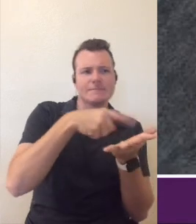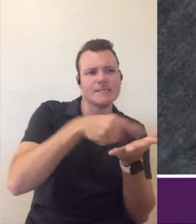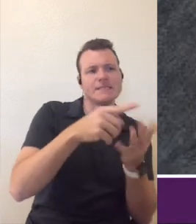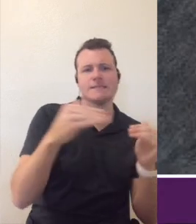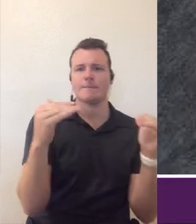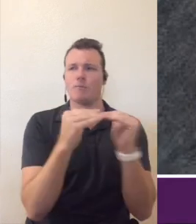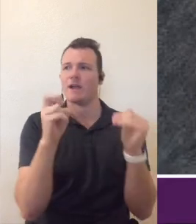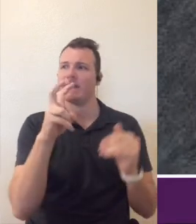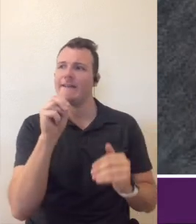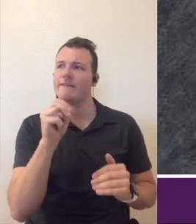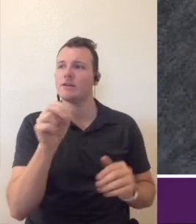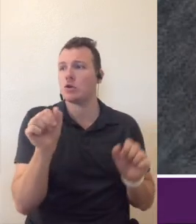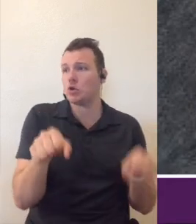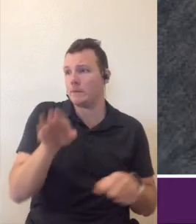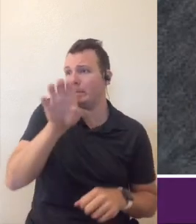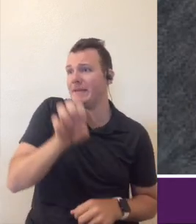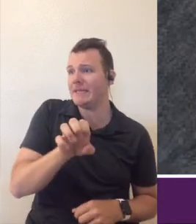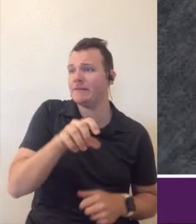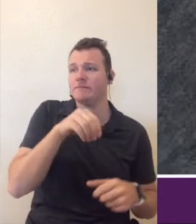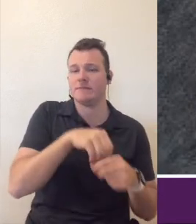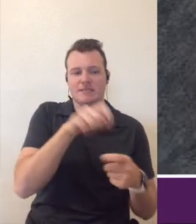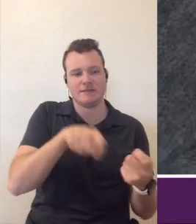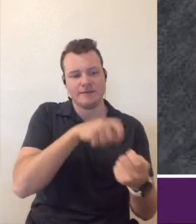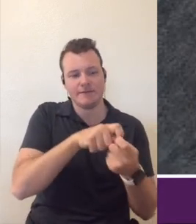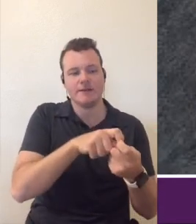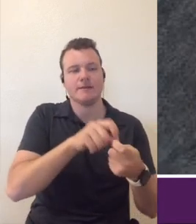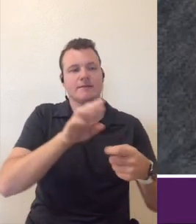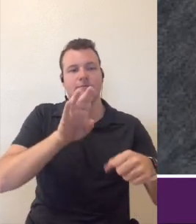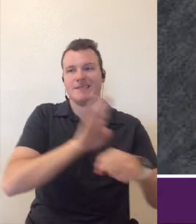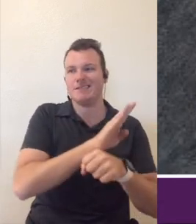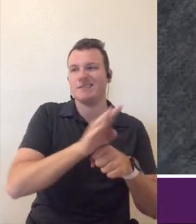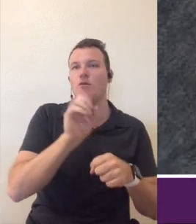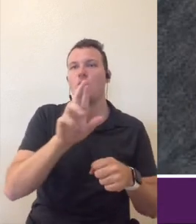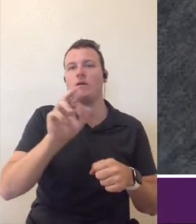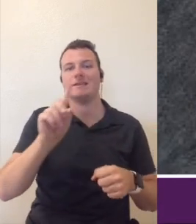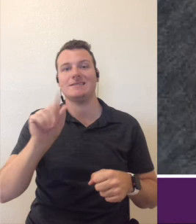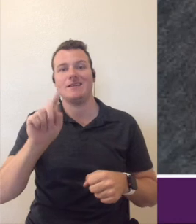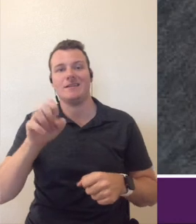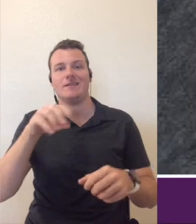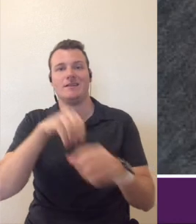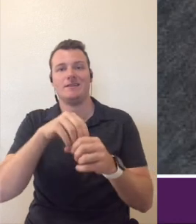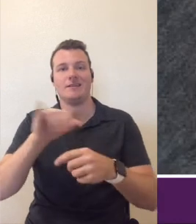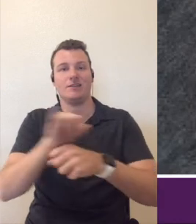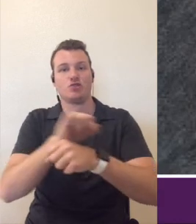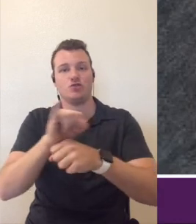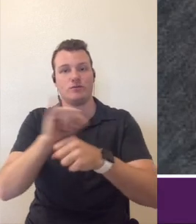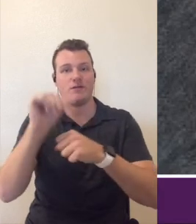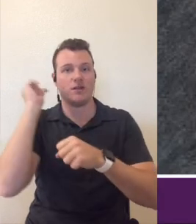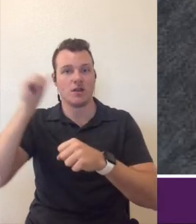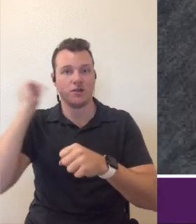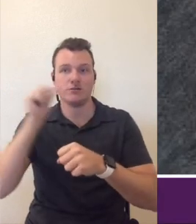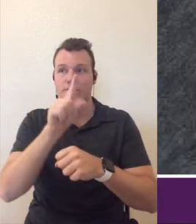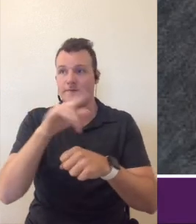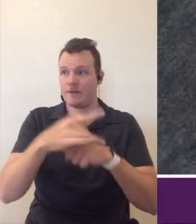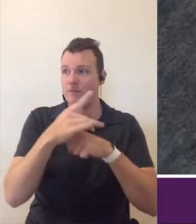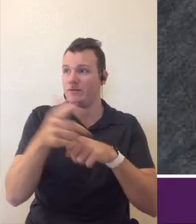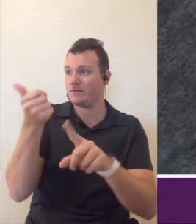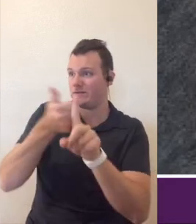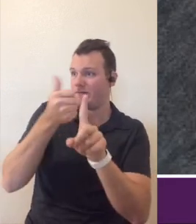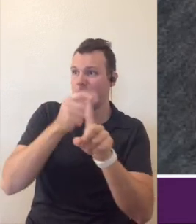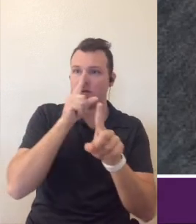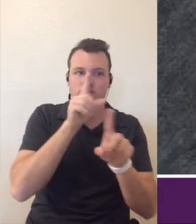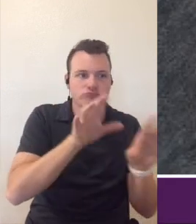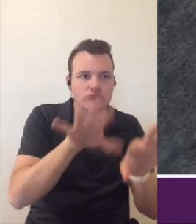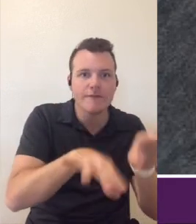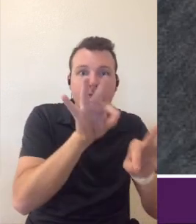what expenses and break even might be based on type of practice, based on data that might exist in the